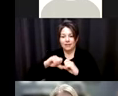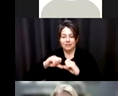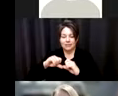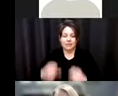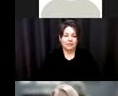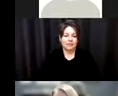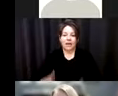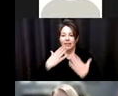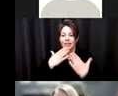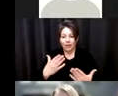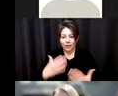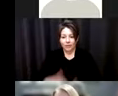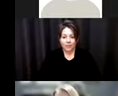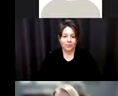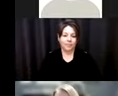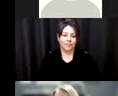Thank you.